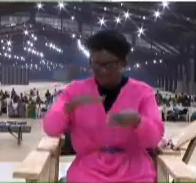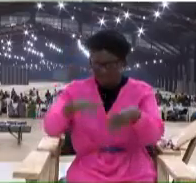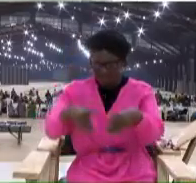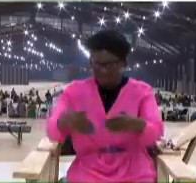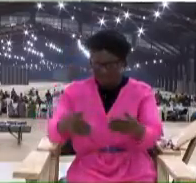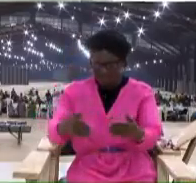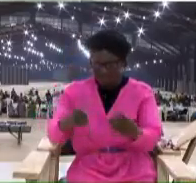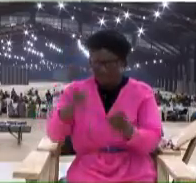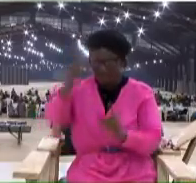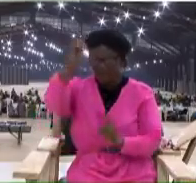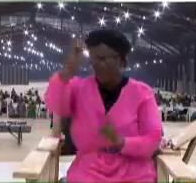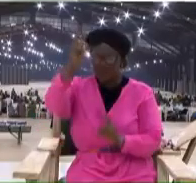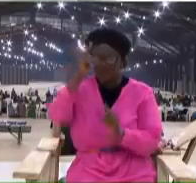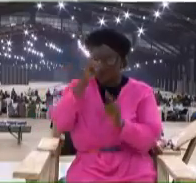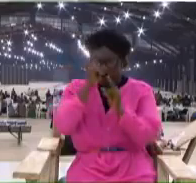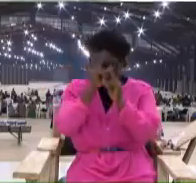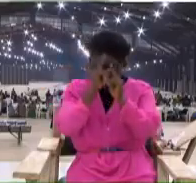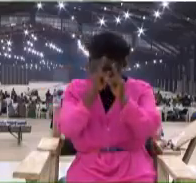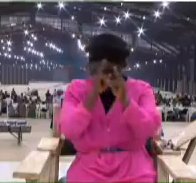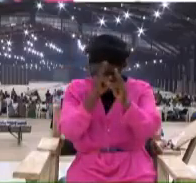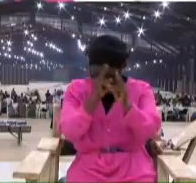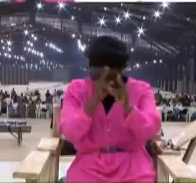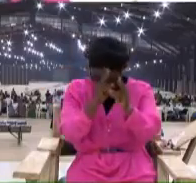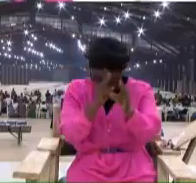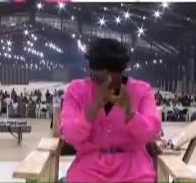We give you